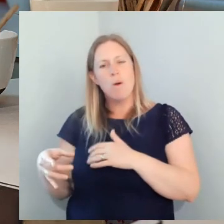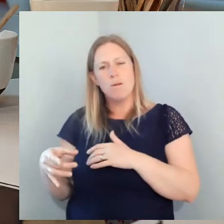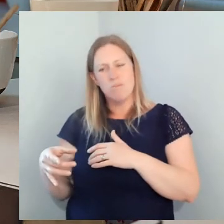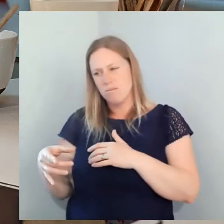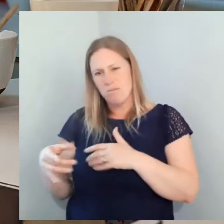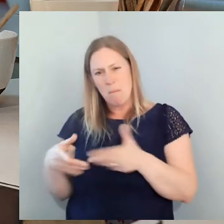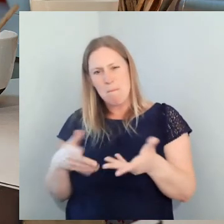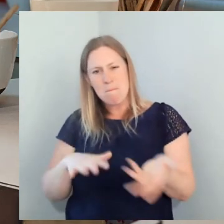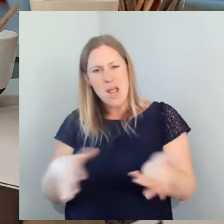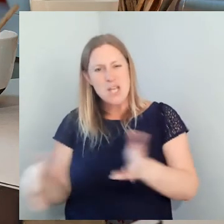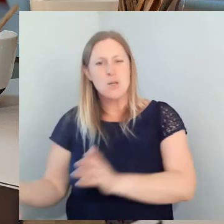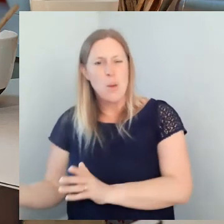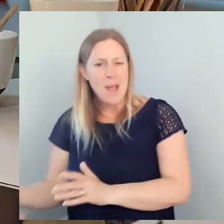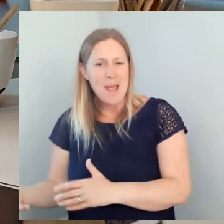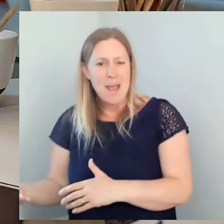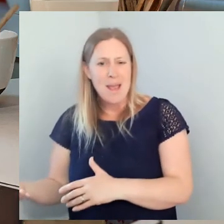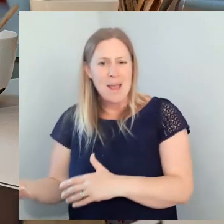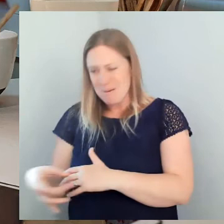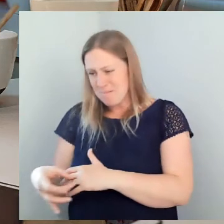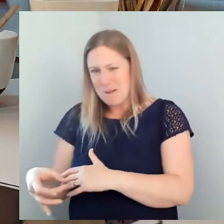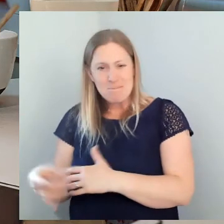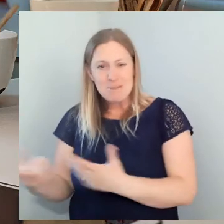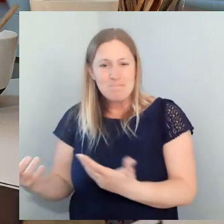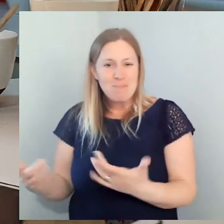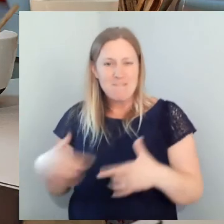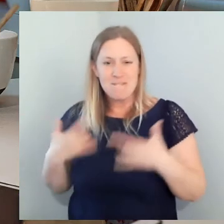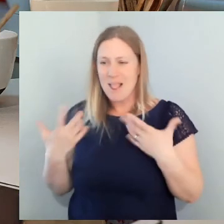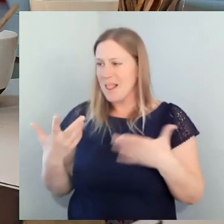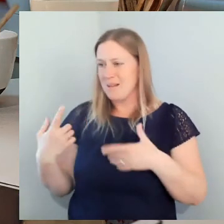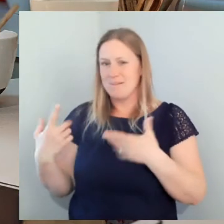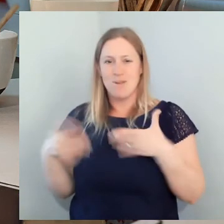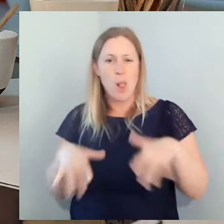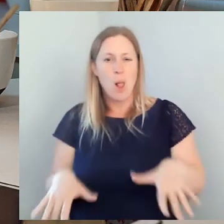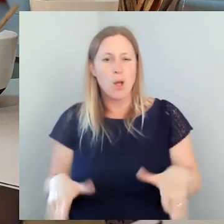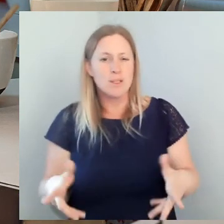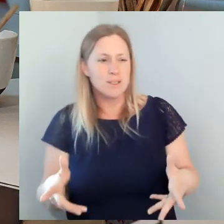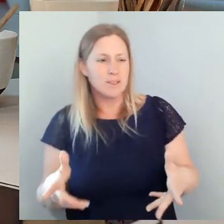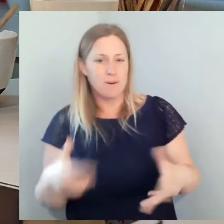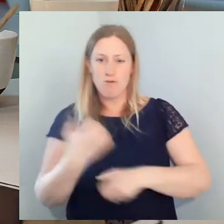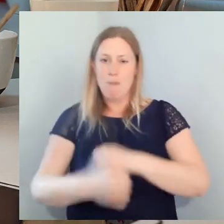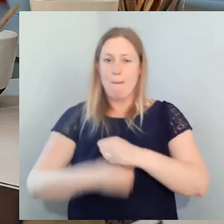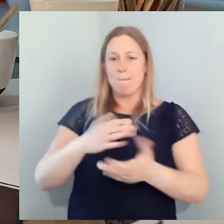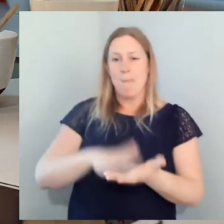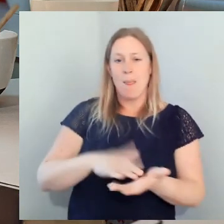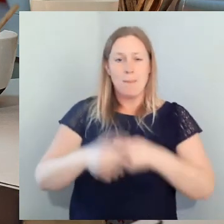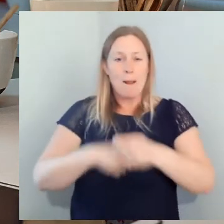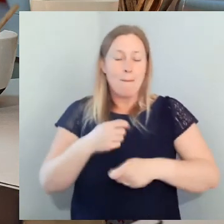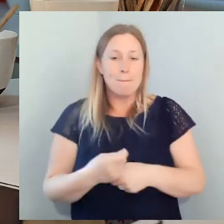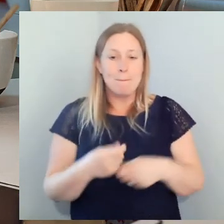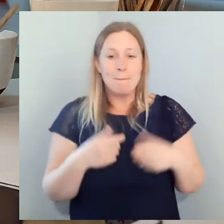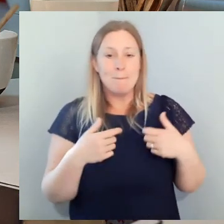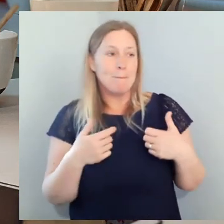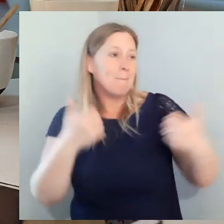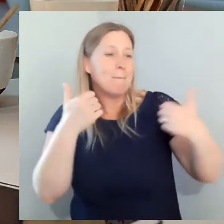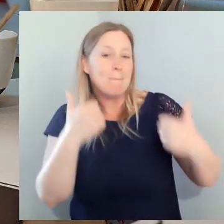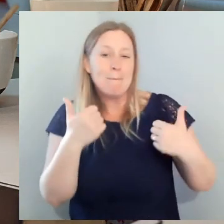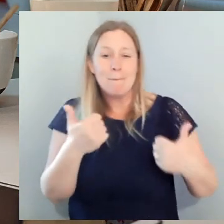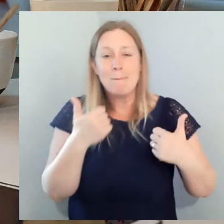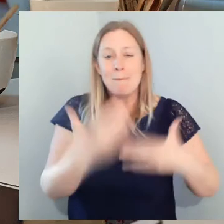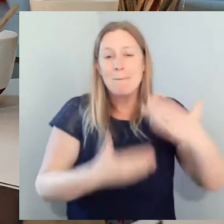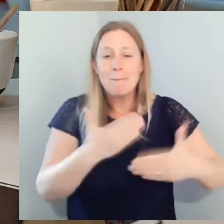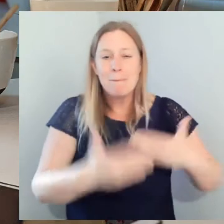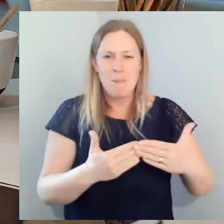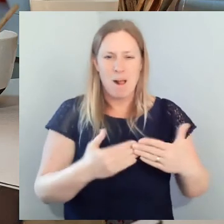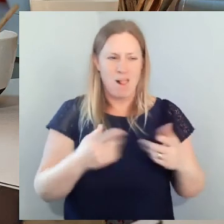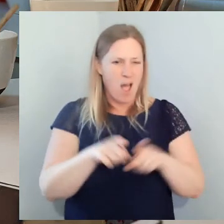let myself go since Joe died. A gran without a cause, who's become stuck in being Ms. Goody-Goody, kind